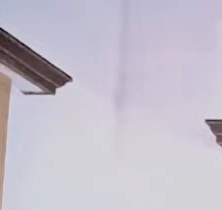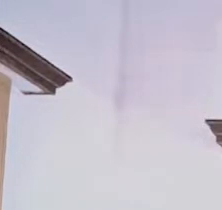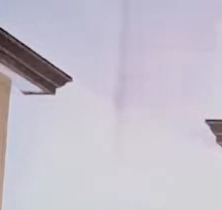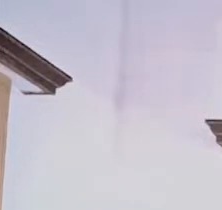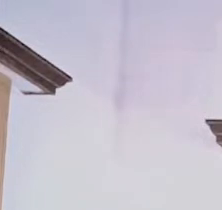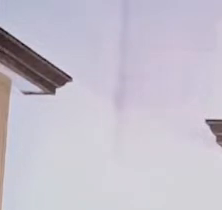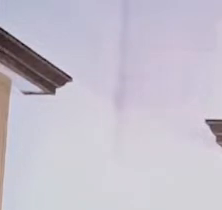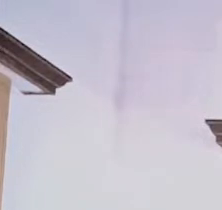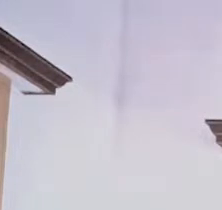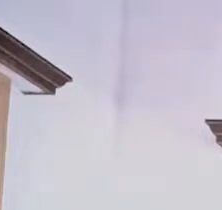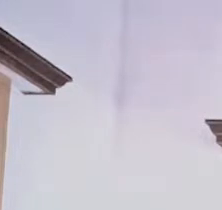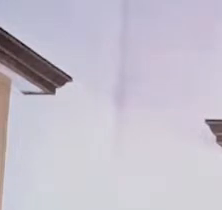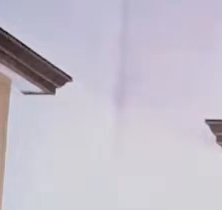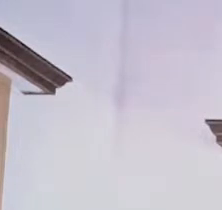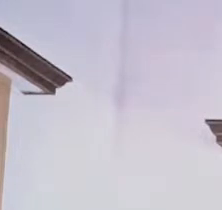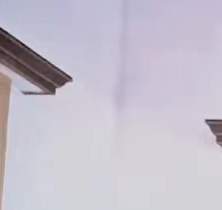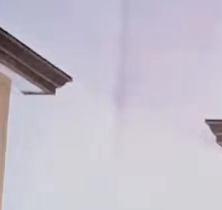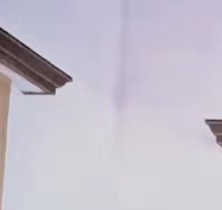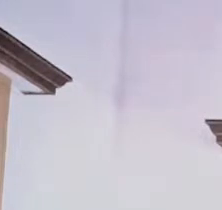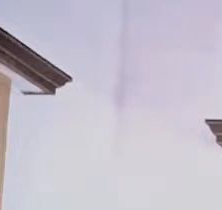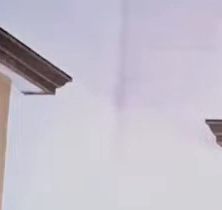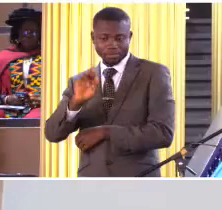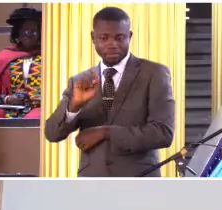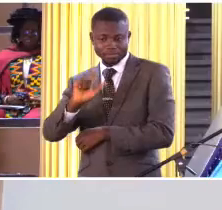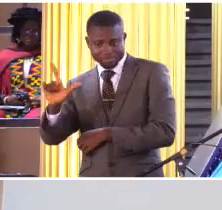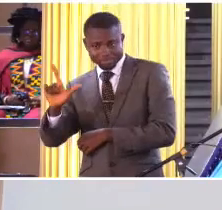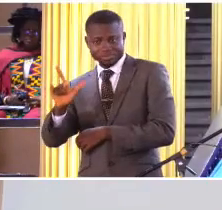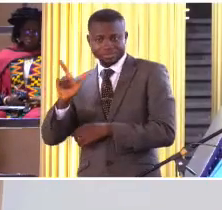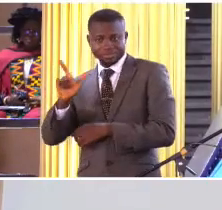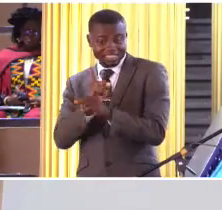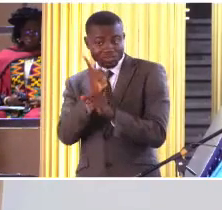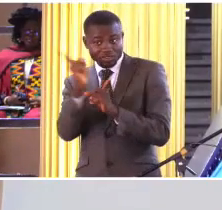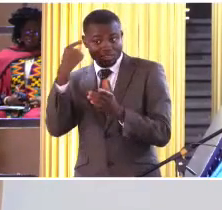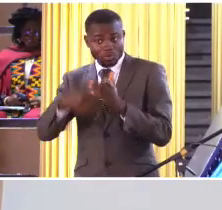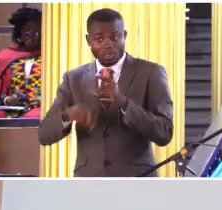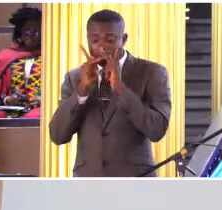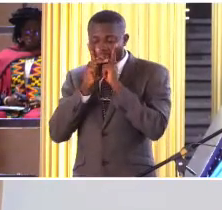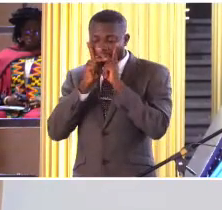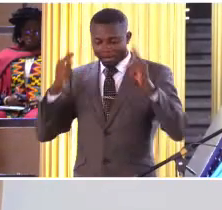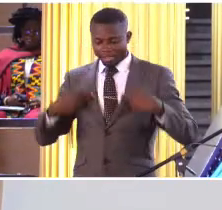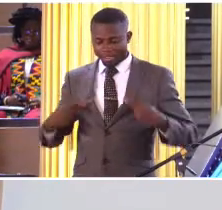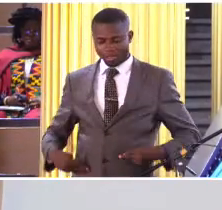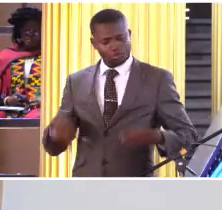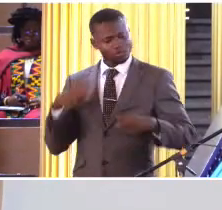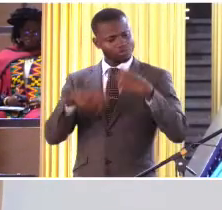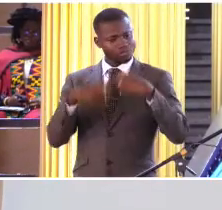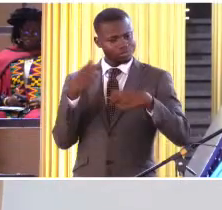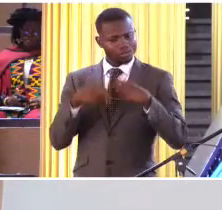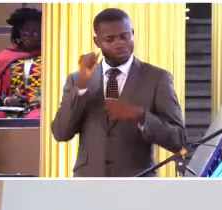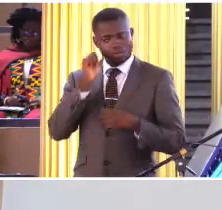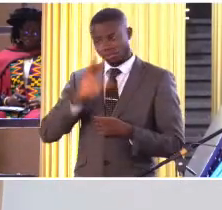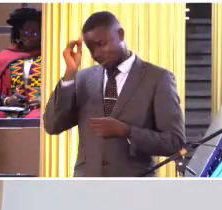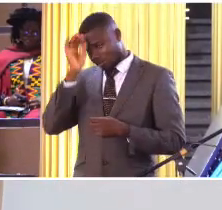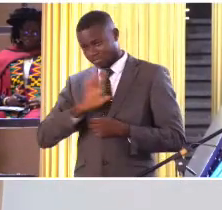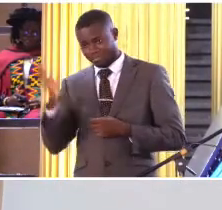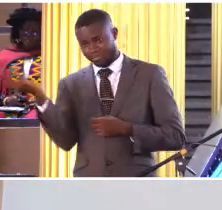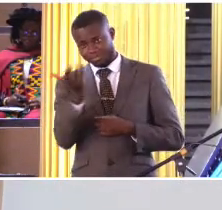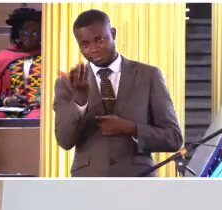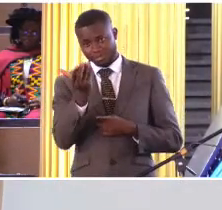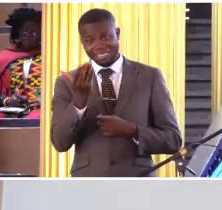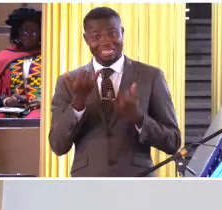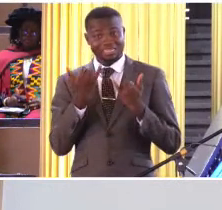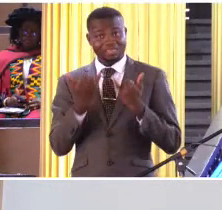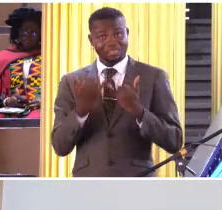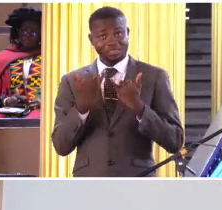musculoskeletal disorders as public health issues. Distinguished ladies and gentlemen, it is now